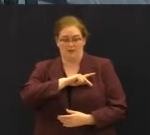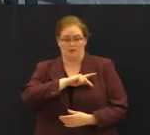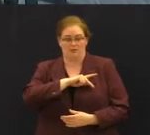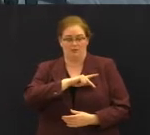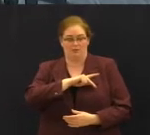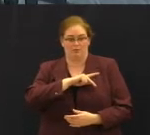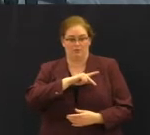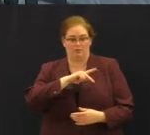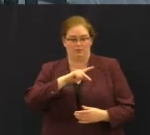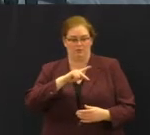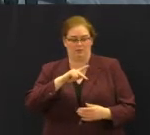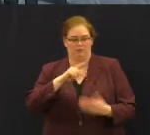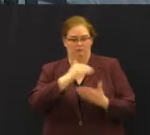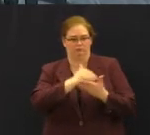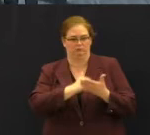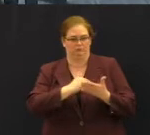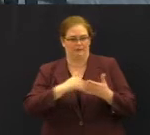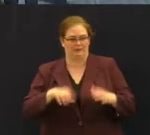front of us today?